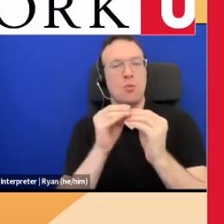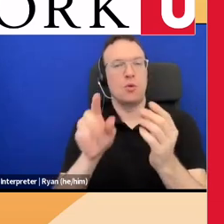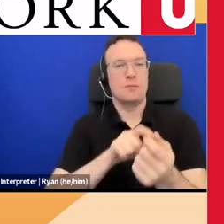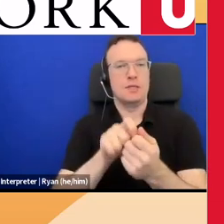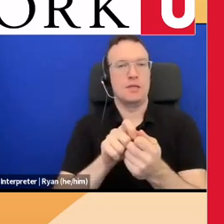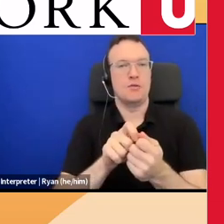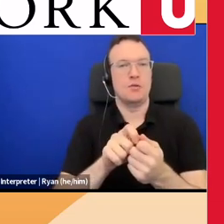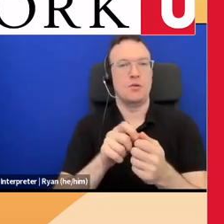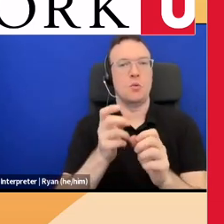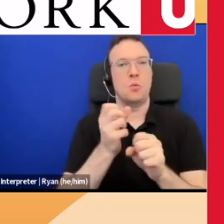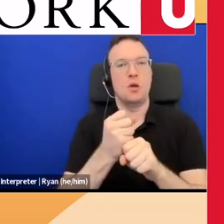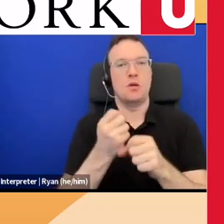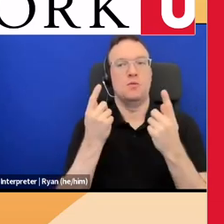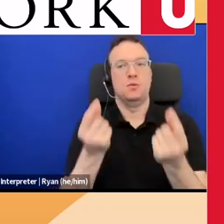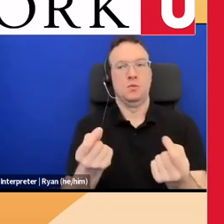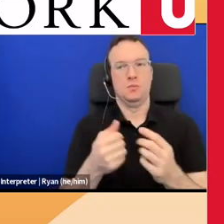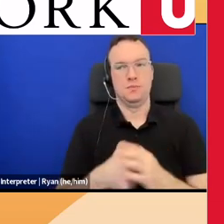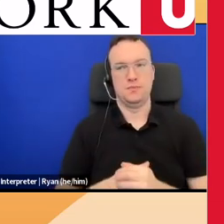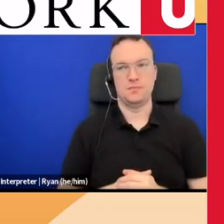productive endeavor.